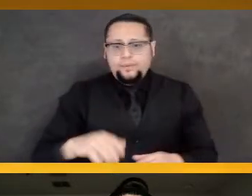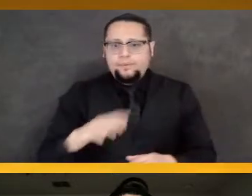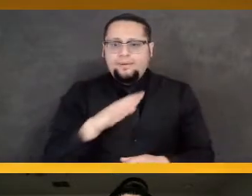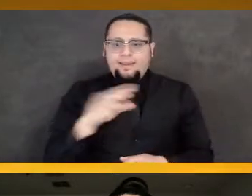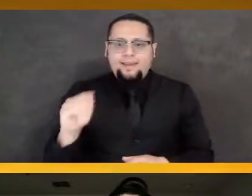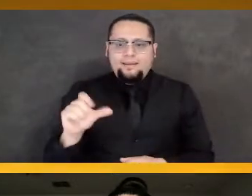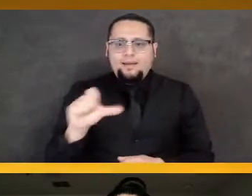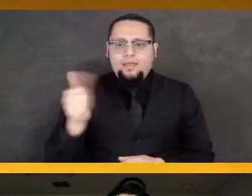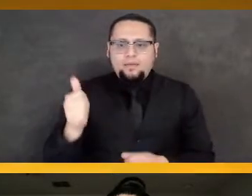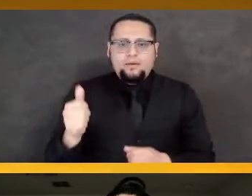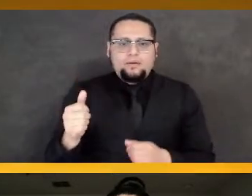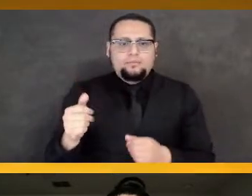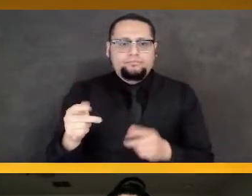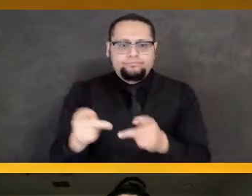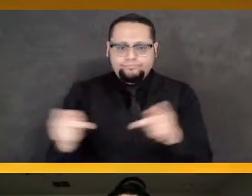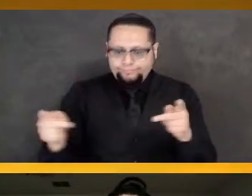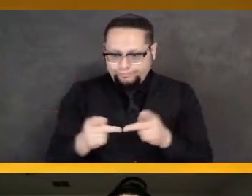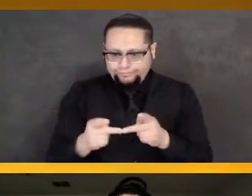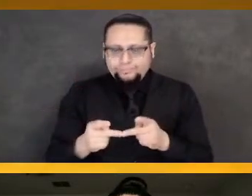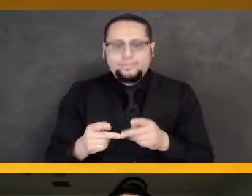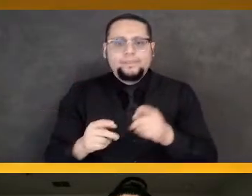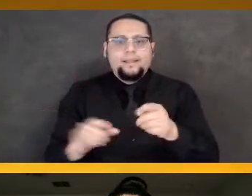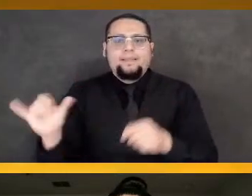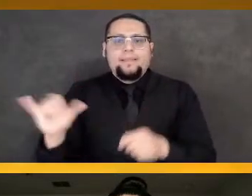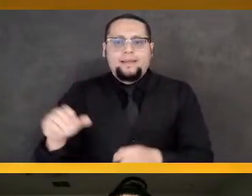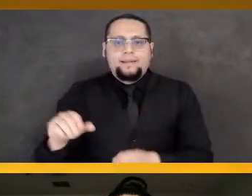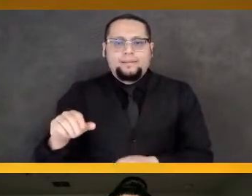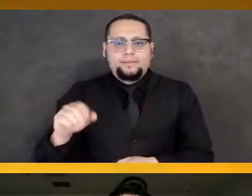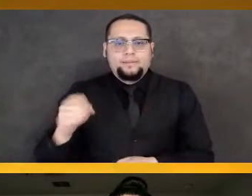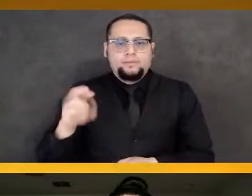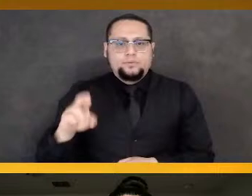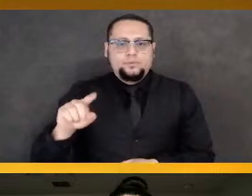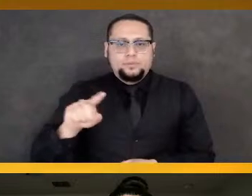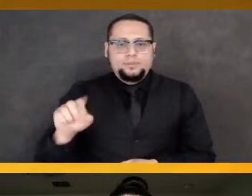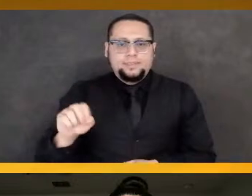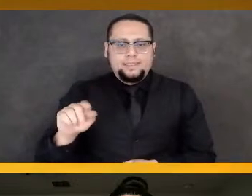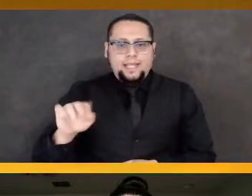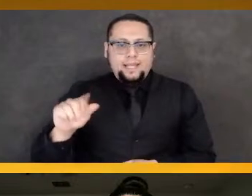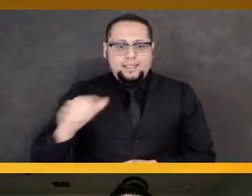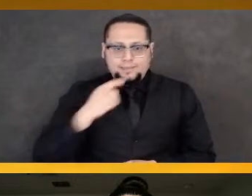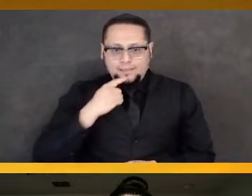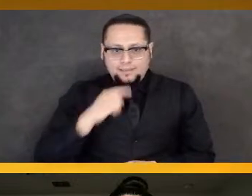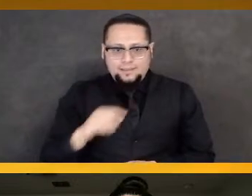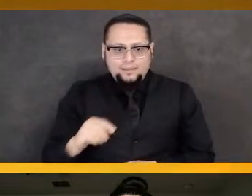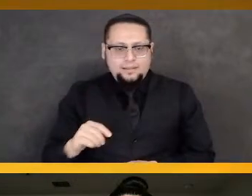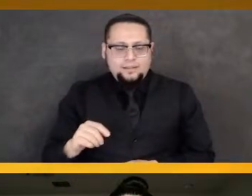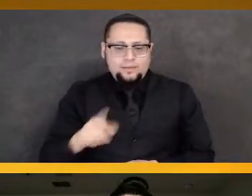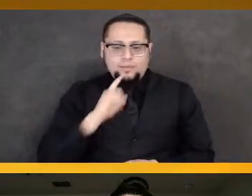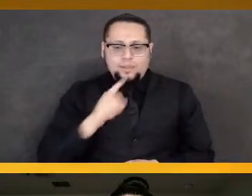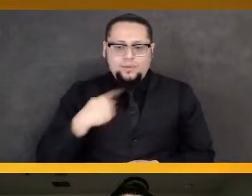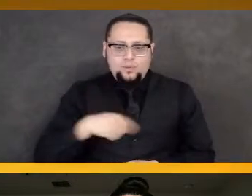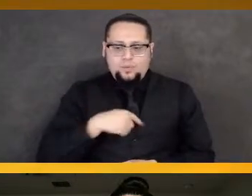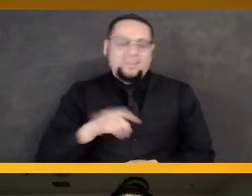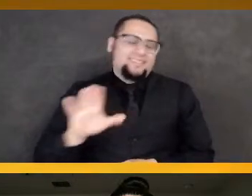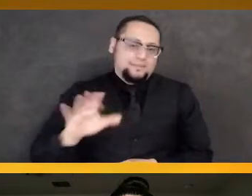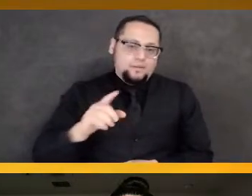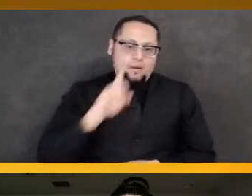Park paint us as if we just don't exist anymore. Focusing on the Alamo for a